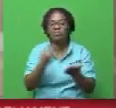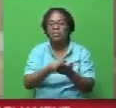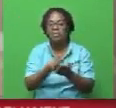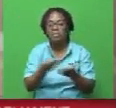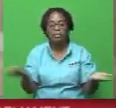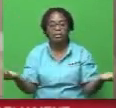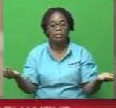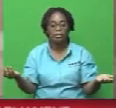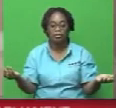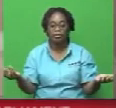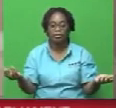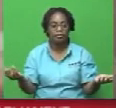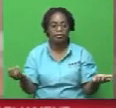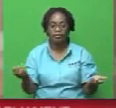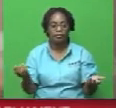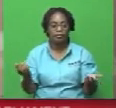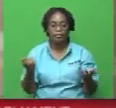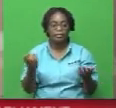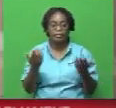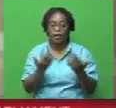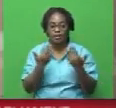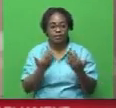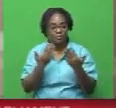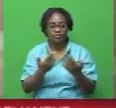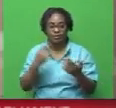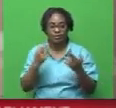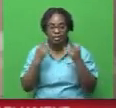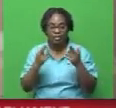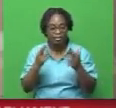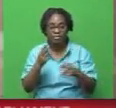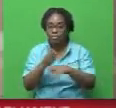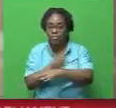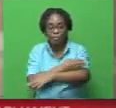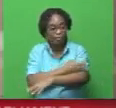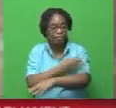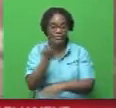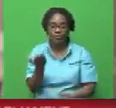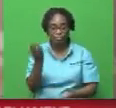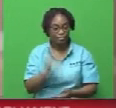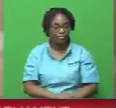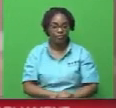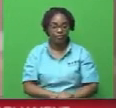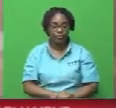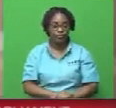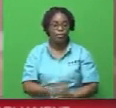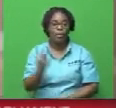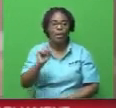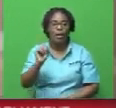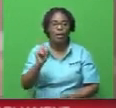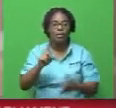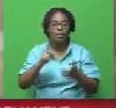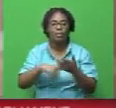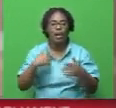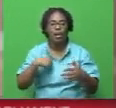don't know if that situation has improved, I really do hope it has. But where are we going? How are we